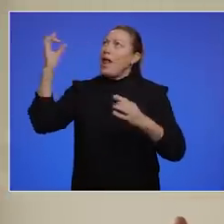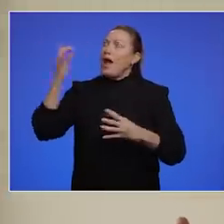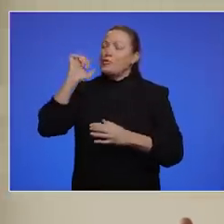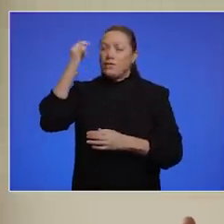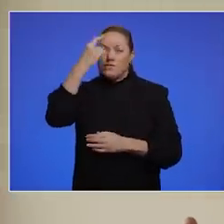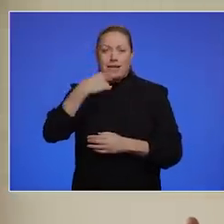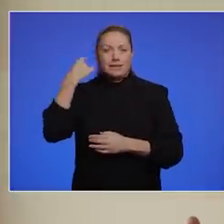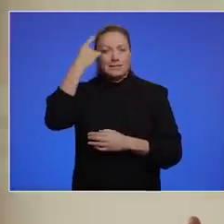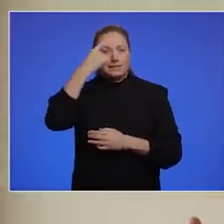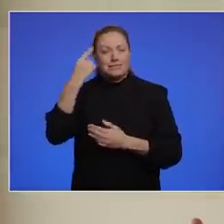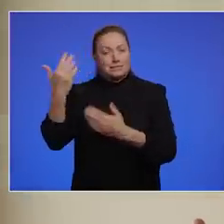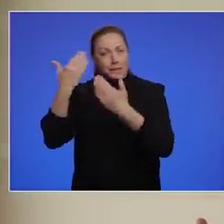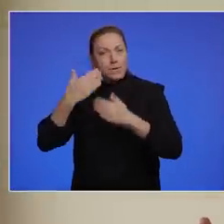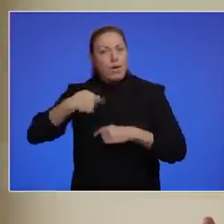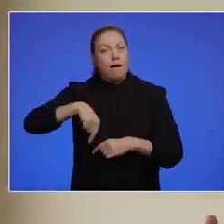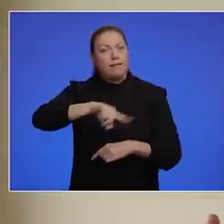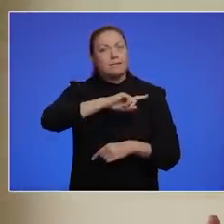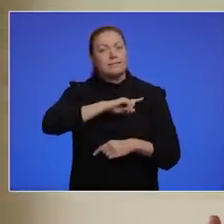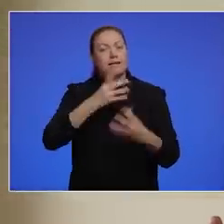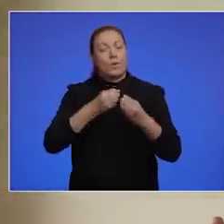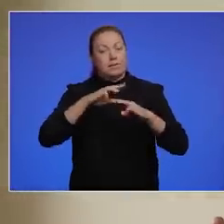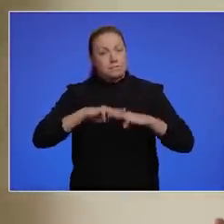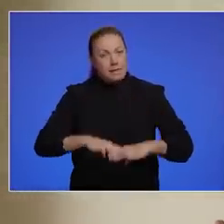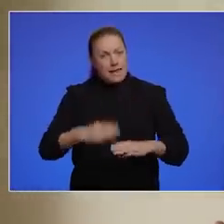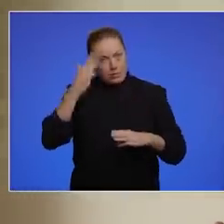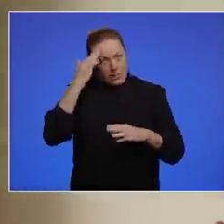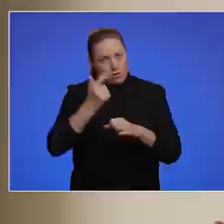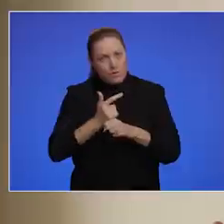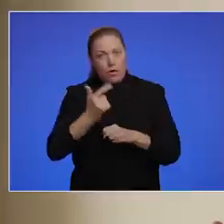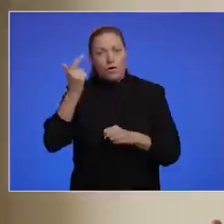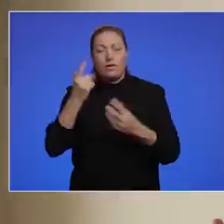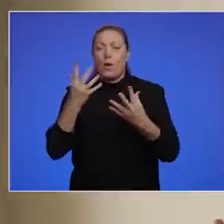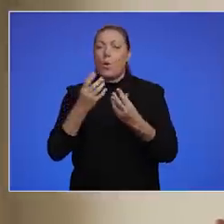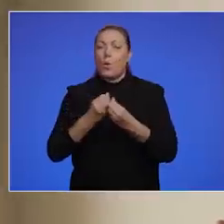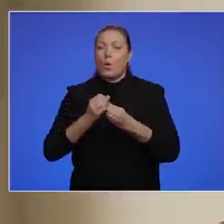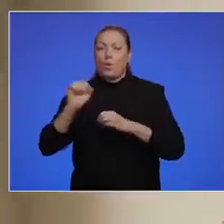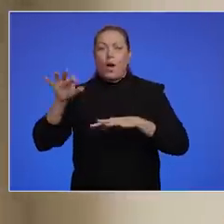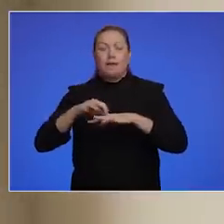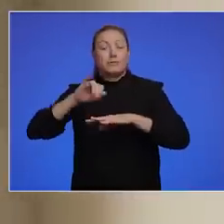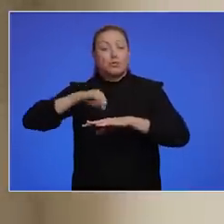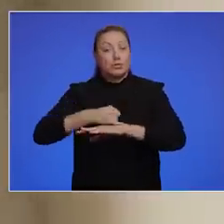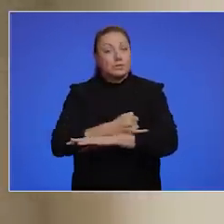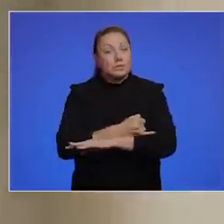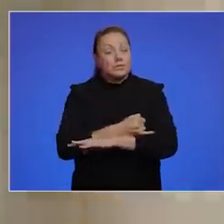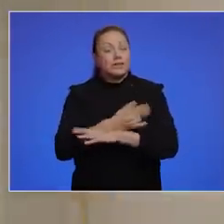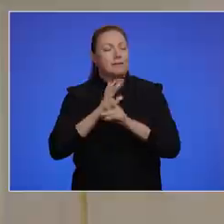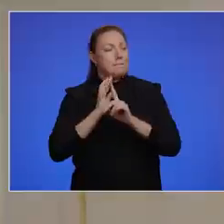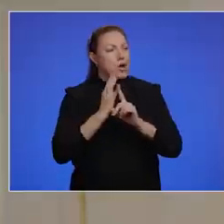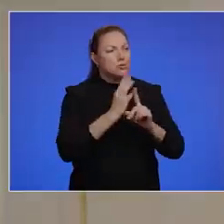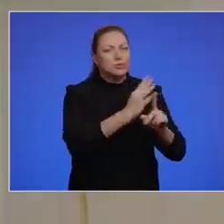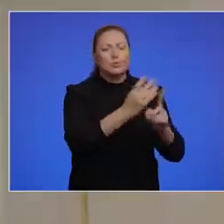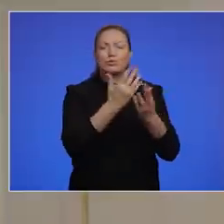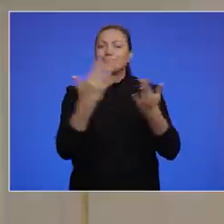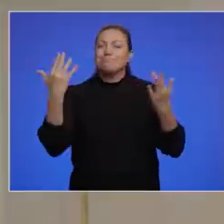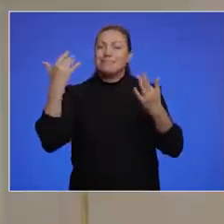Have mercy on us all, we pray That with the blessed Virgin Mary, Mother of God With blessed Joseph, her spouse With the